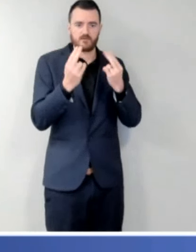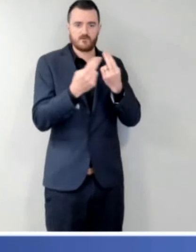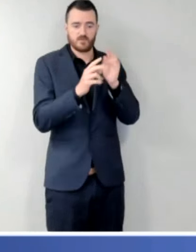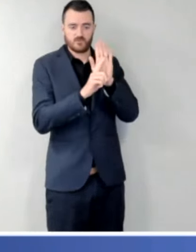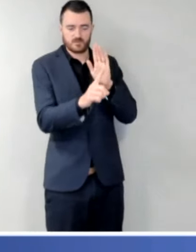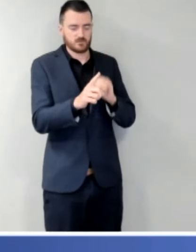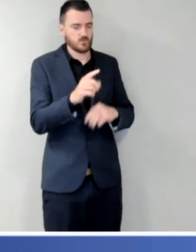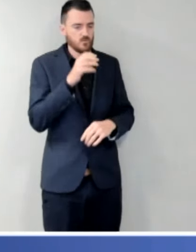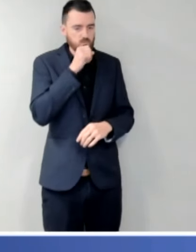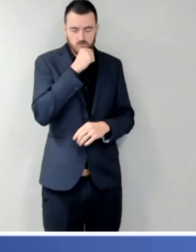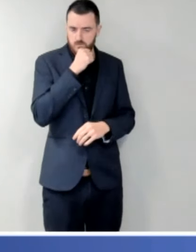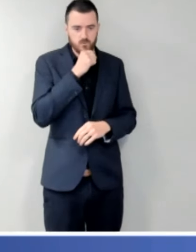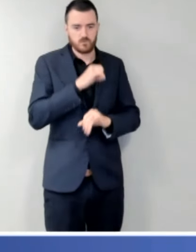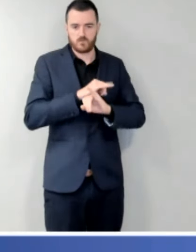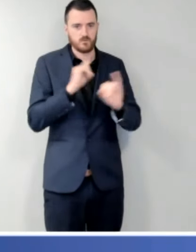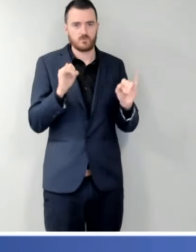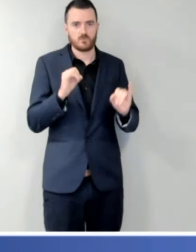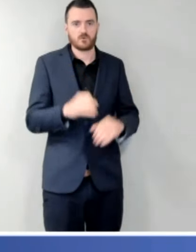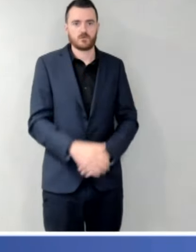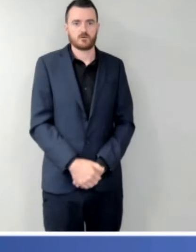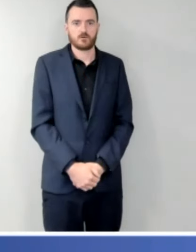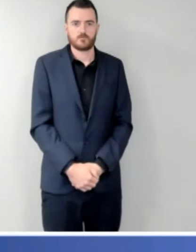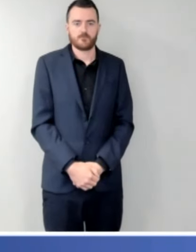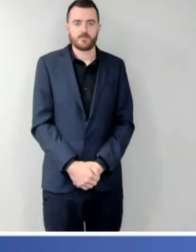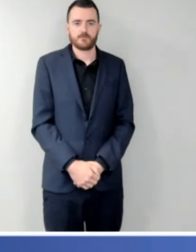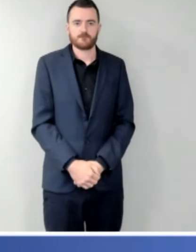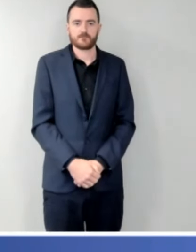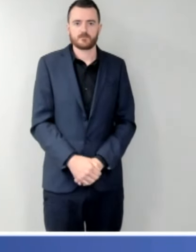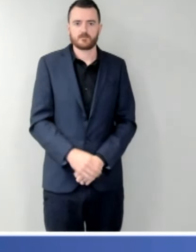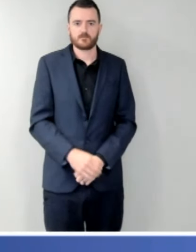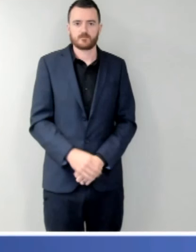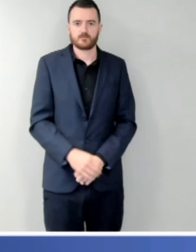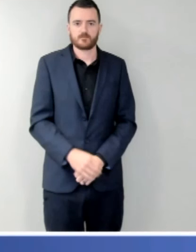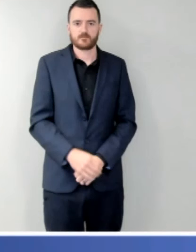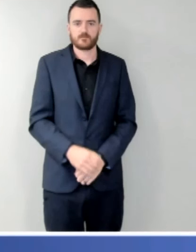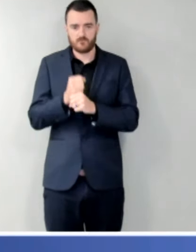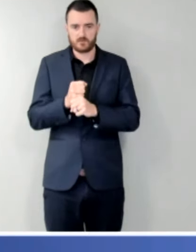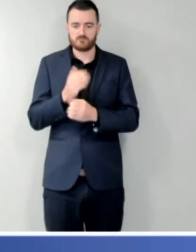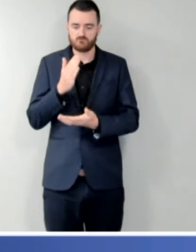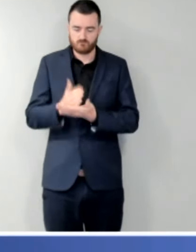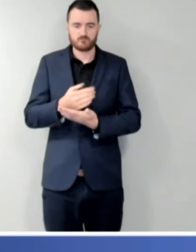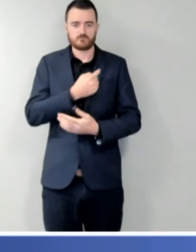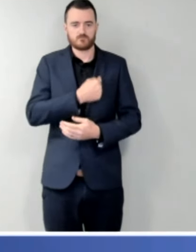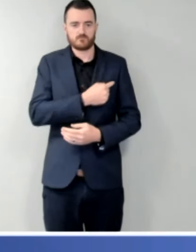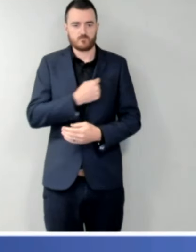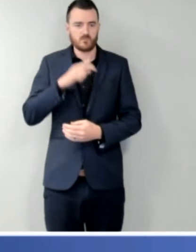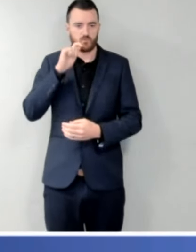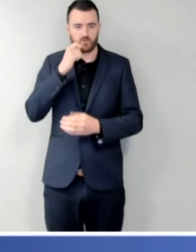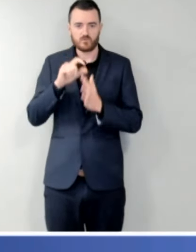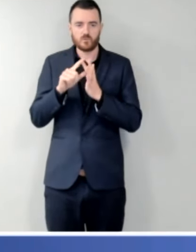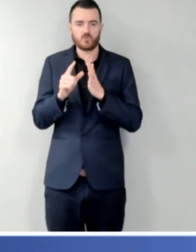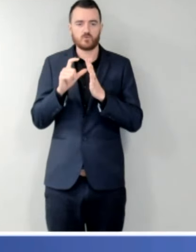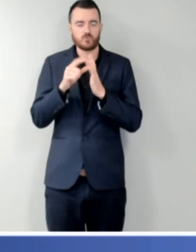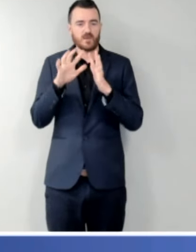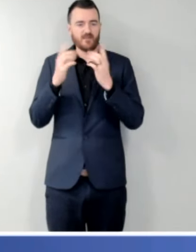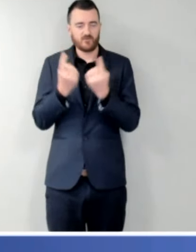inconsolable. Our government's solemn commitment that we would do everything possible to bring them home.